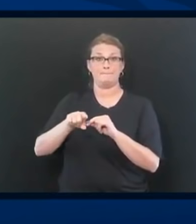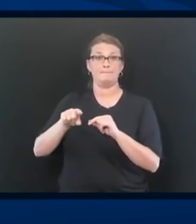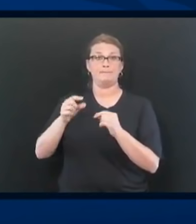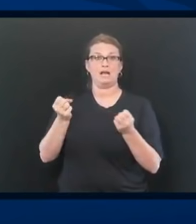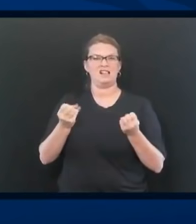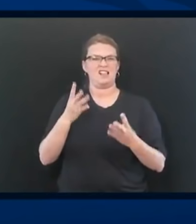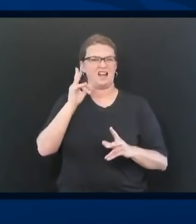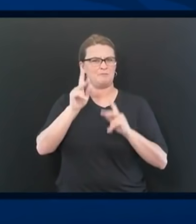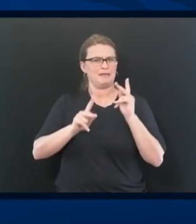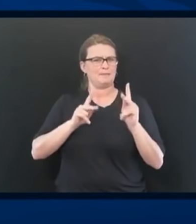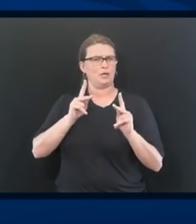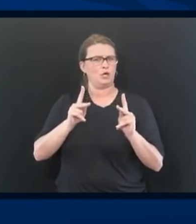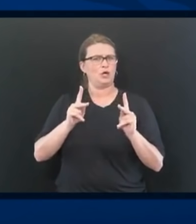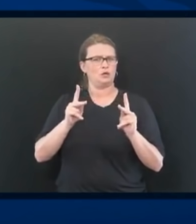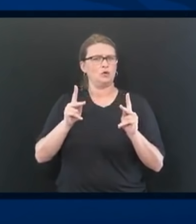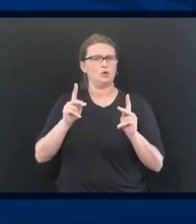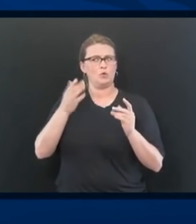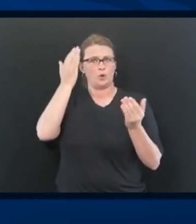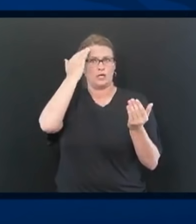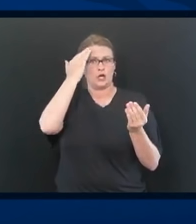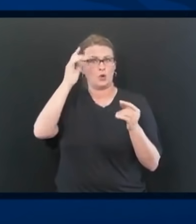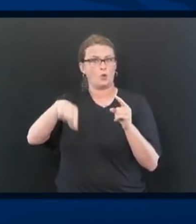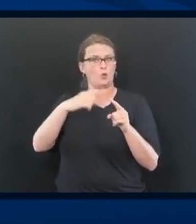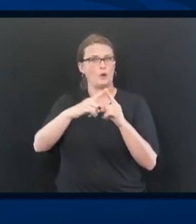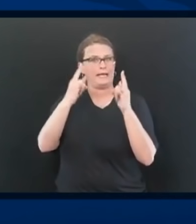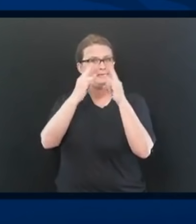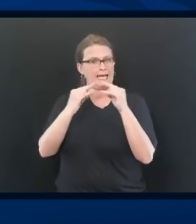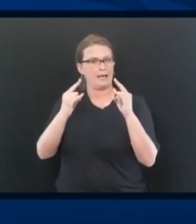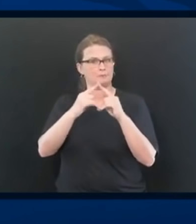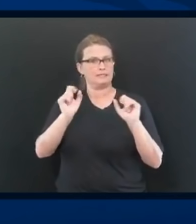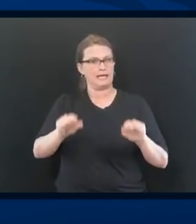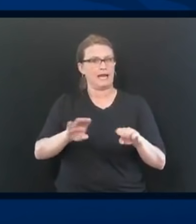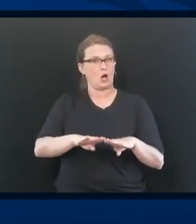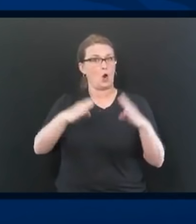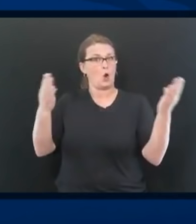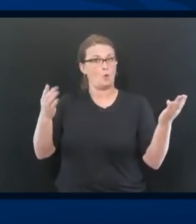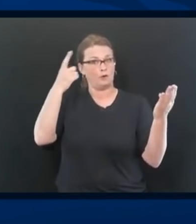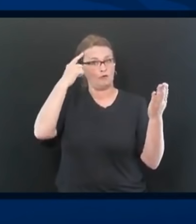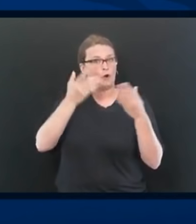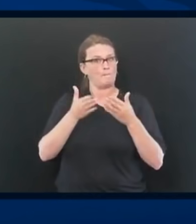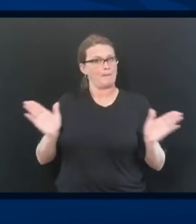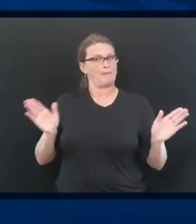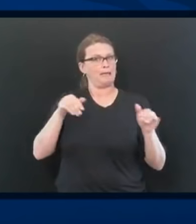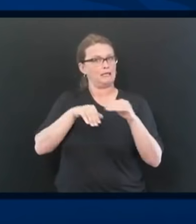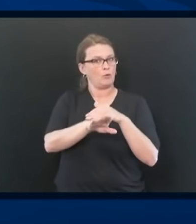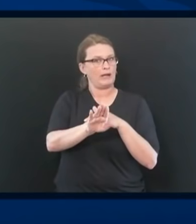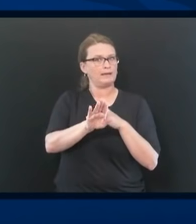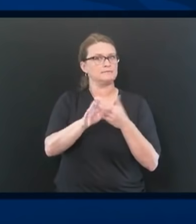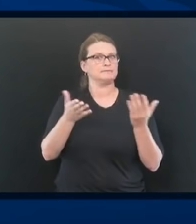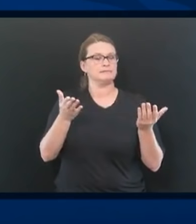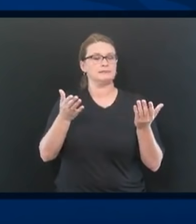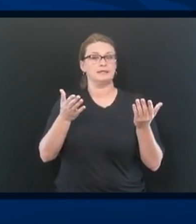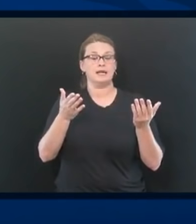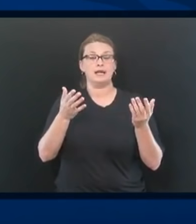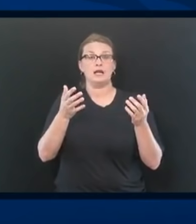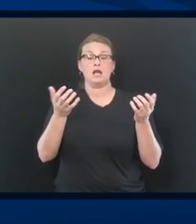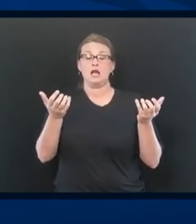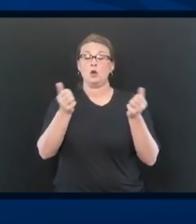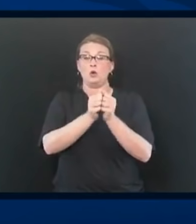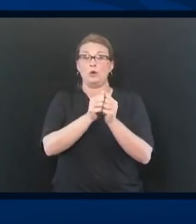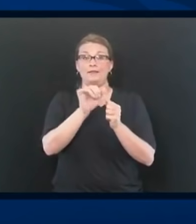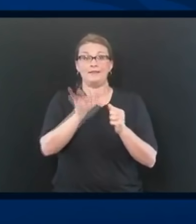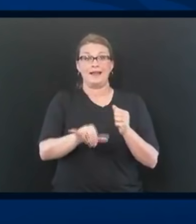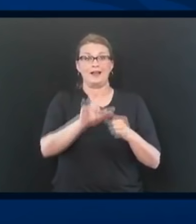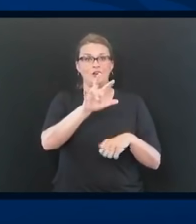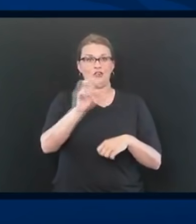been asking about when those campsites will be reopened for public use. And right along lines with that, the governor had issued